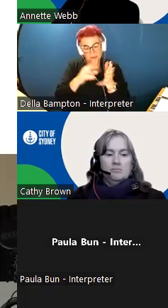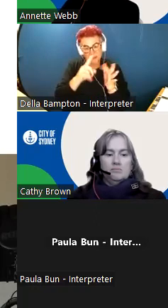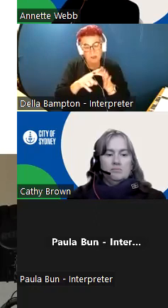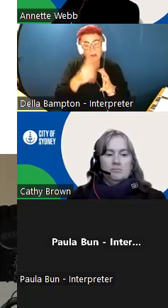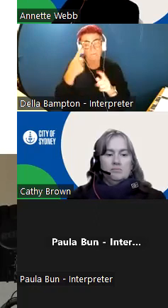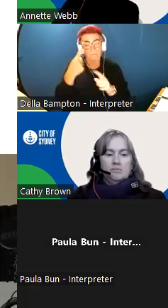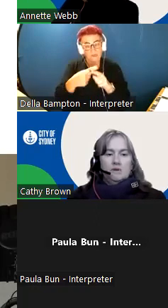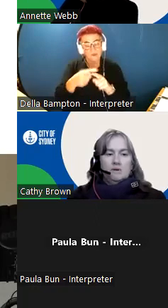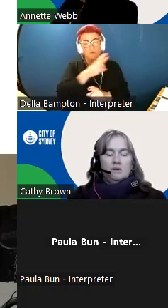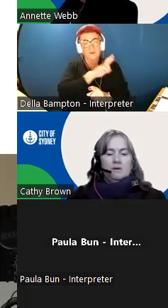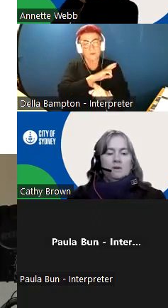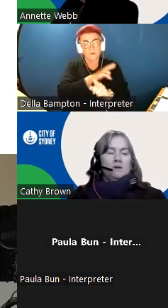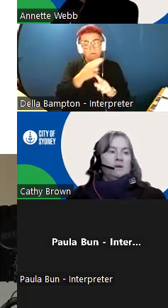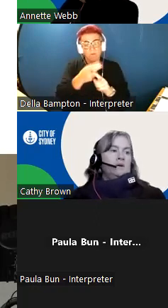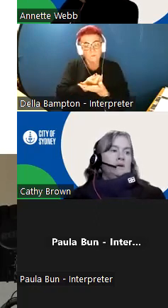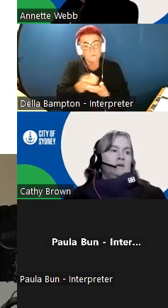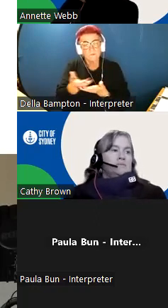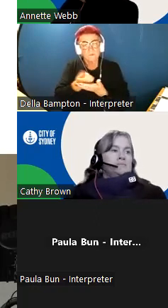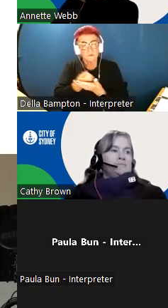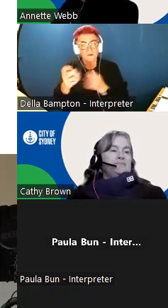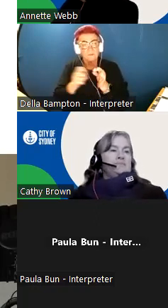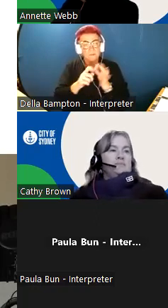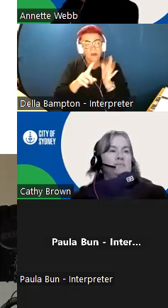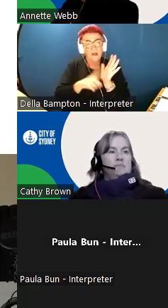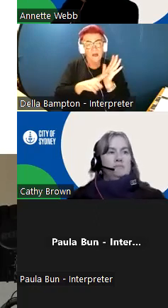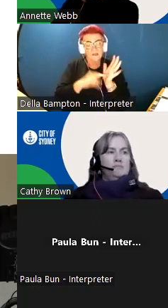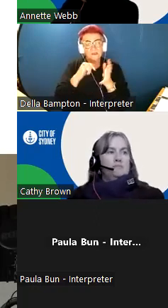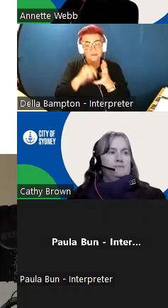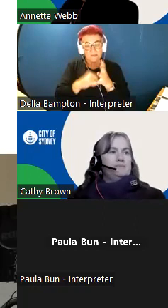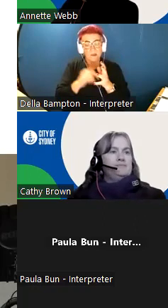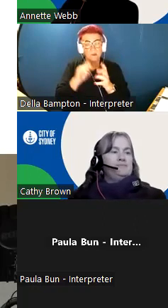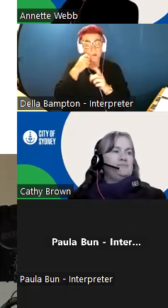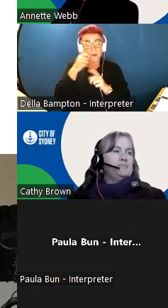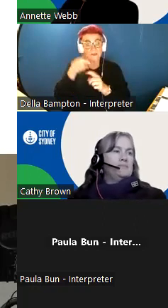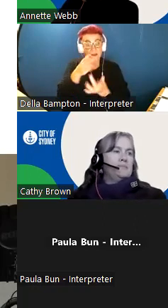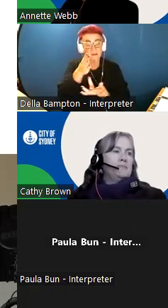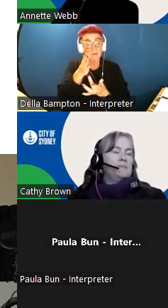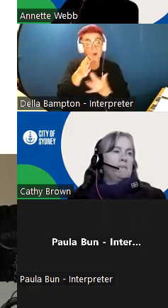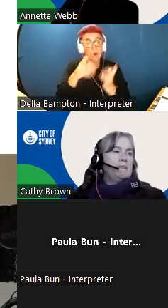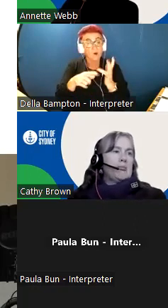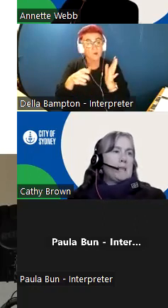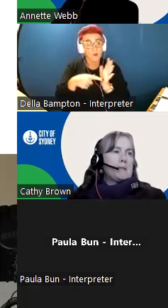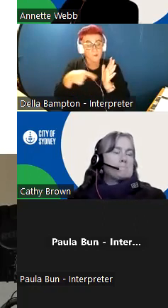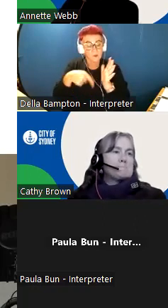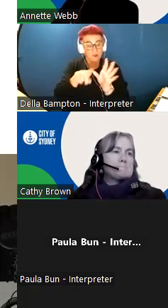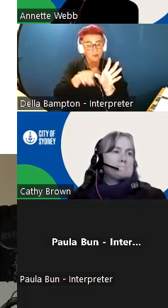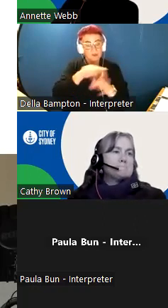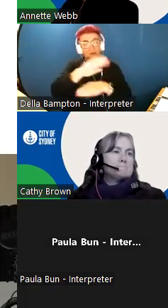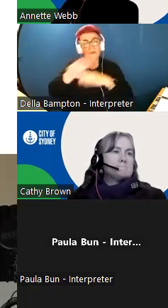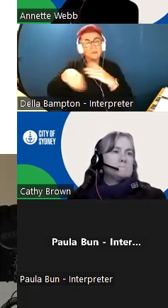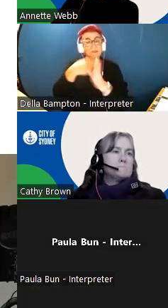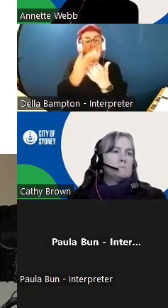and outgoings. The tenancy timeframe will commence toward the middle of October this year and go through until